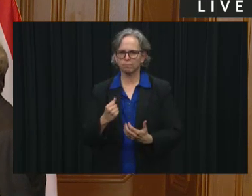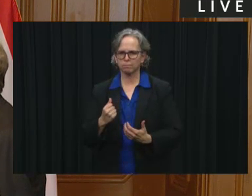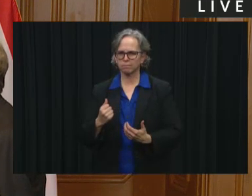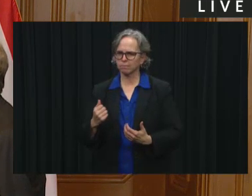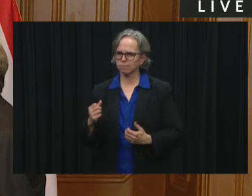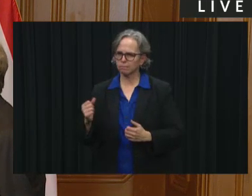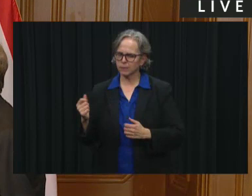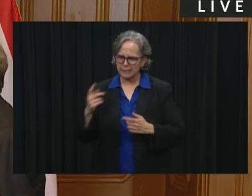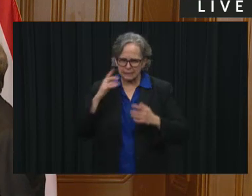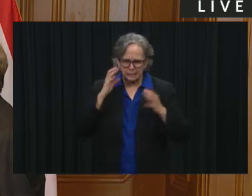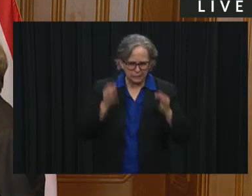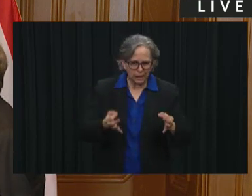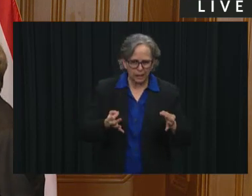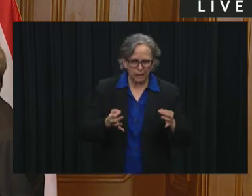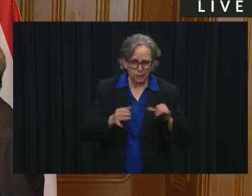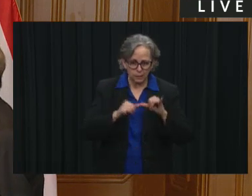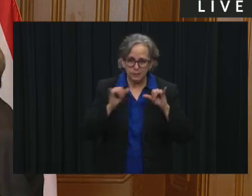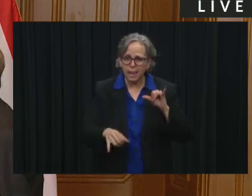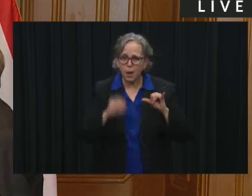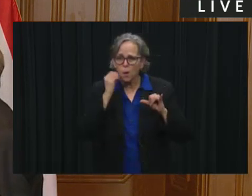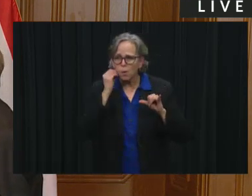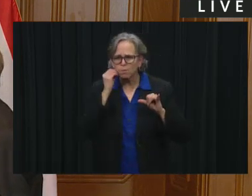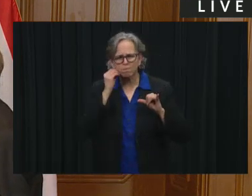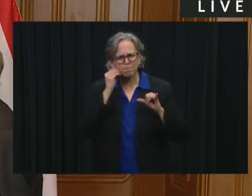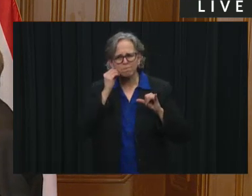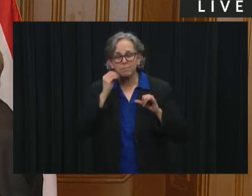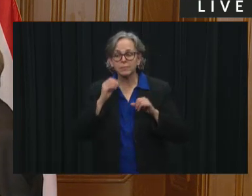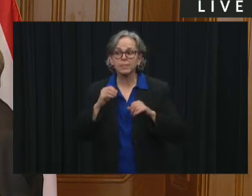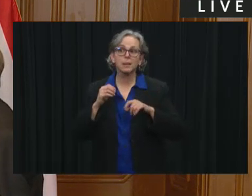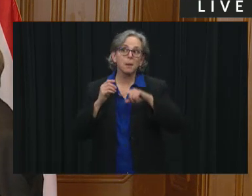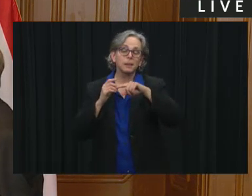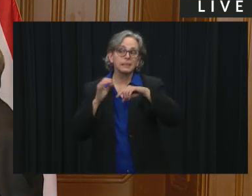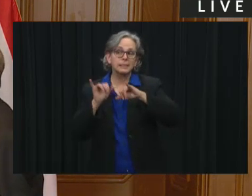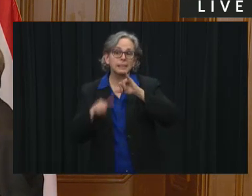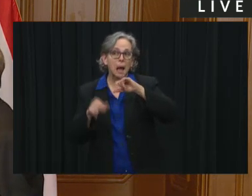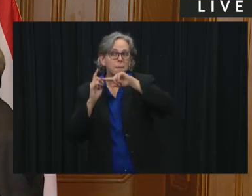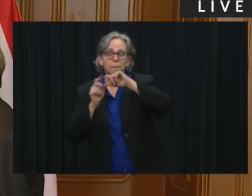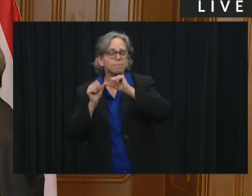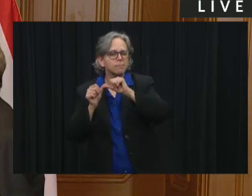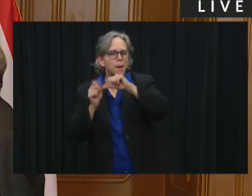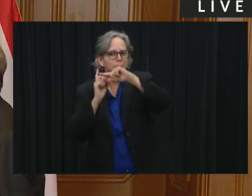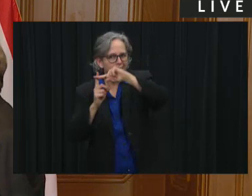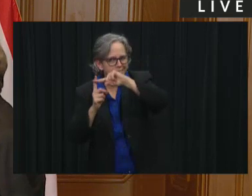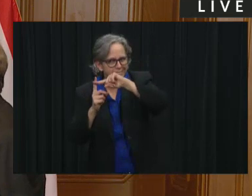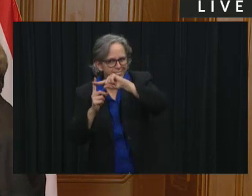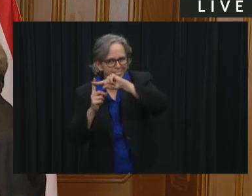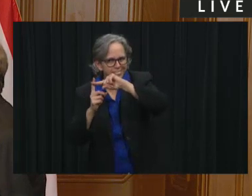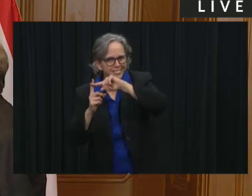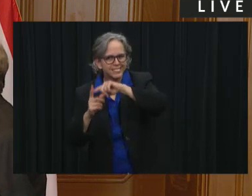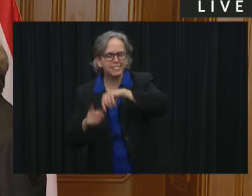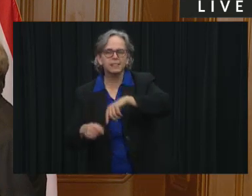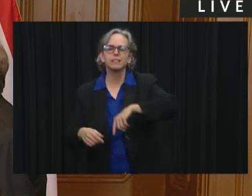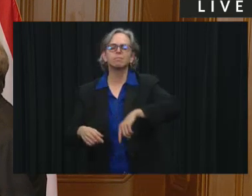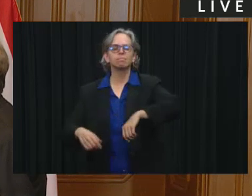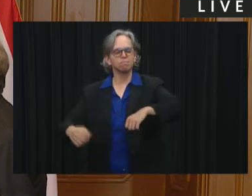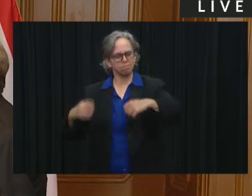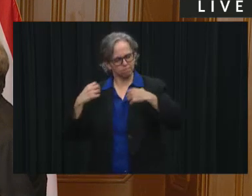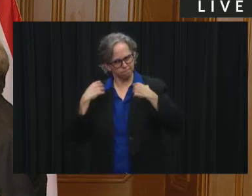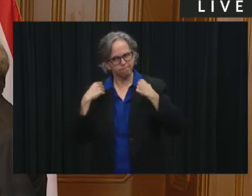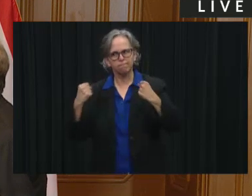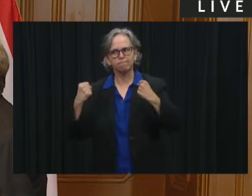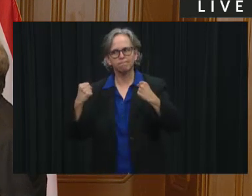positive, and stay healthy. And even though right now we can't gather together,